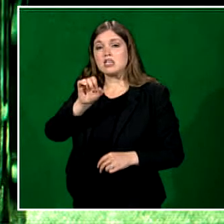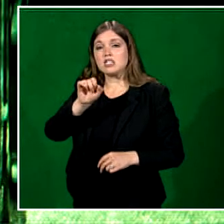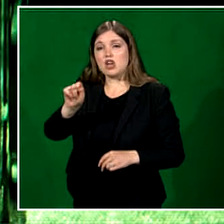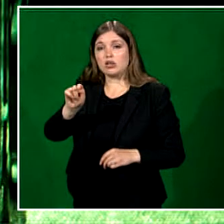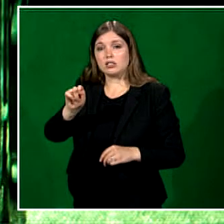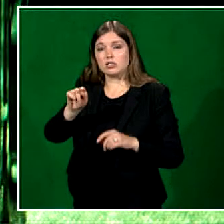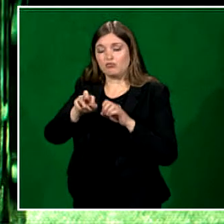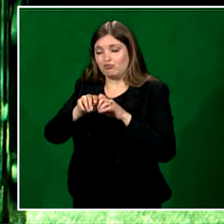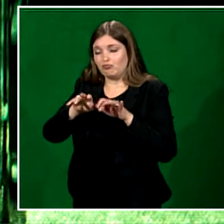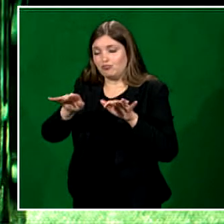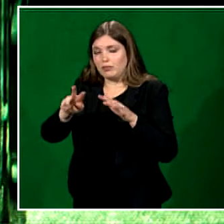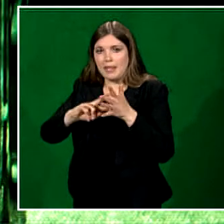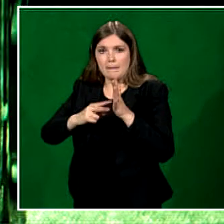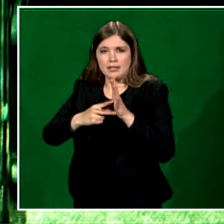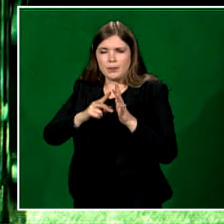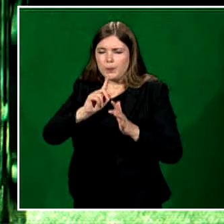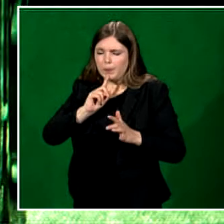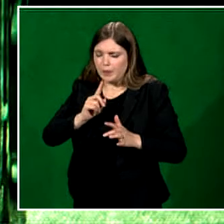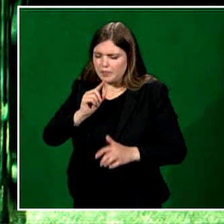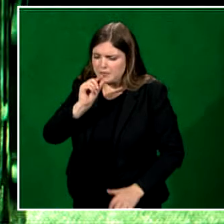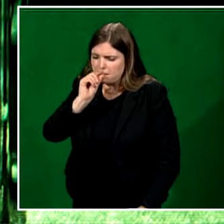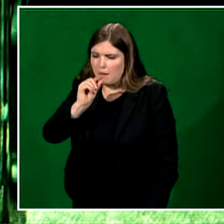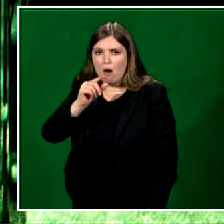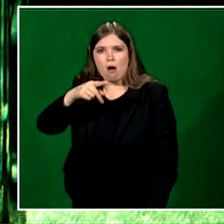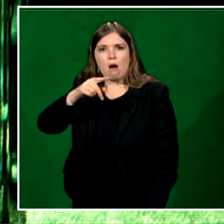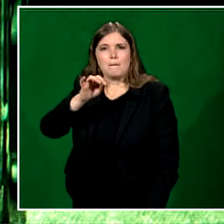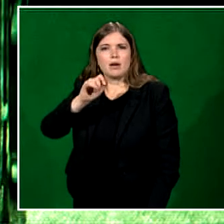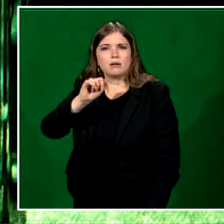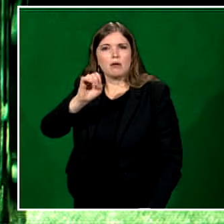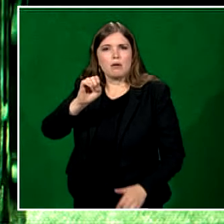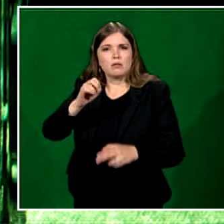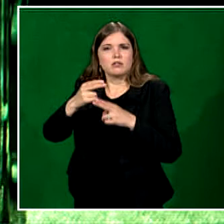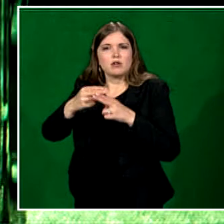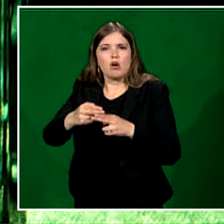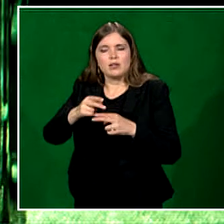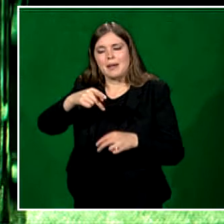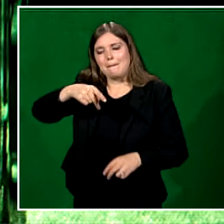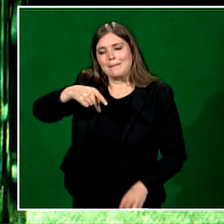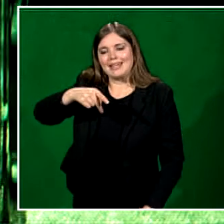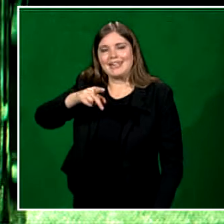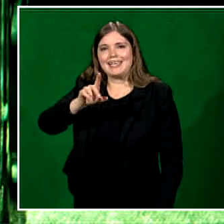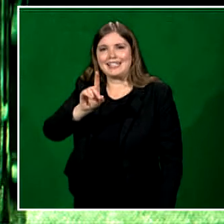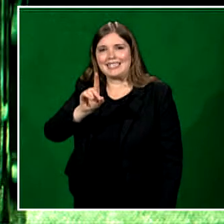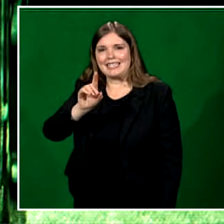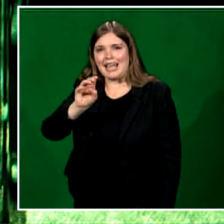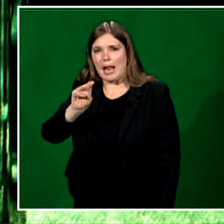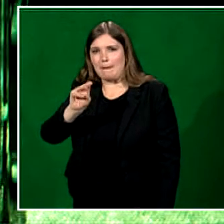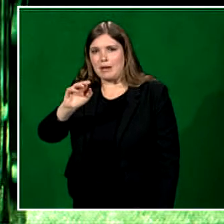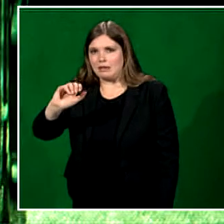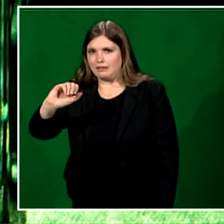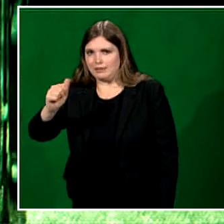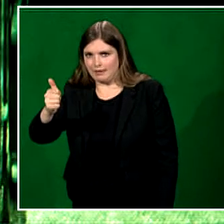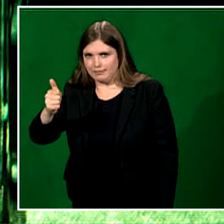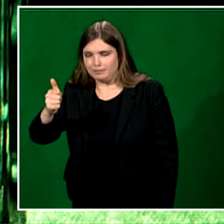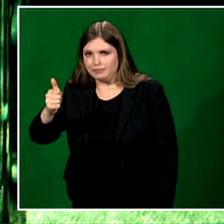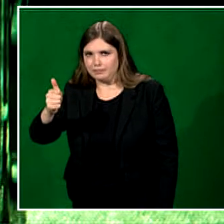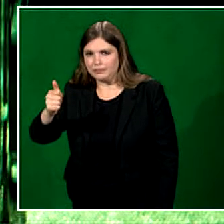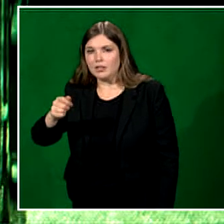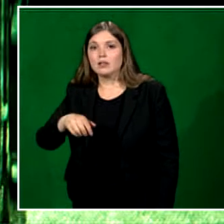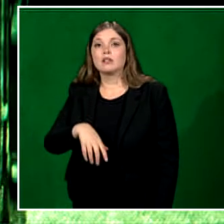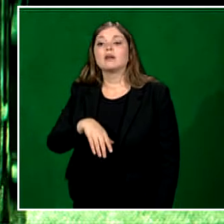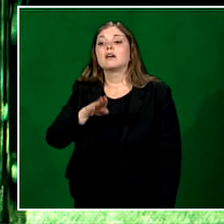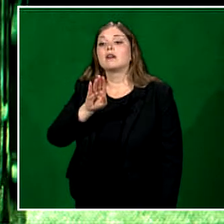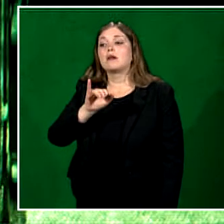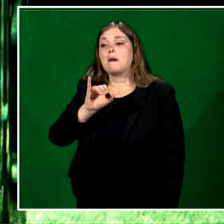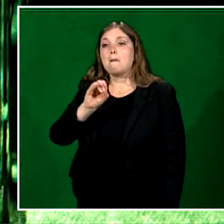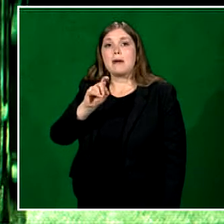very small particles of particulate matter called PM10. And biochar may